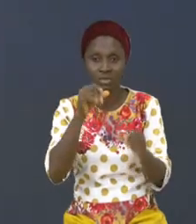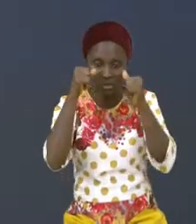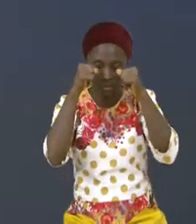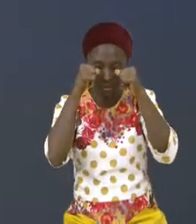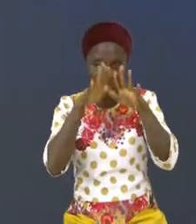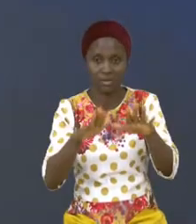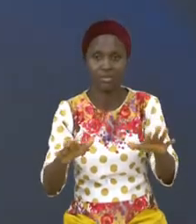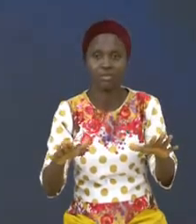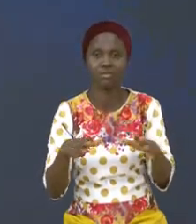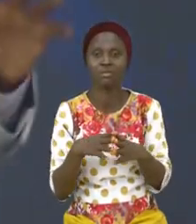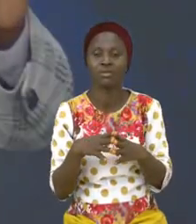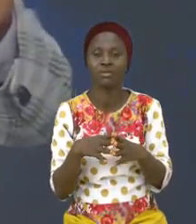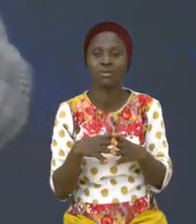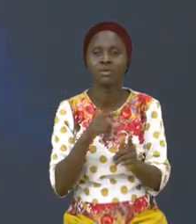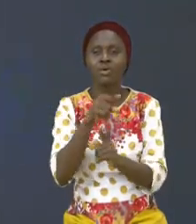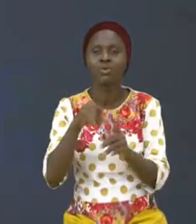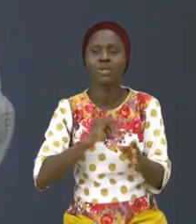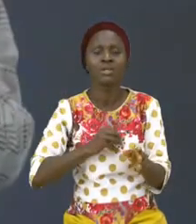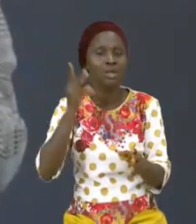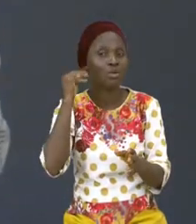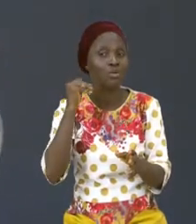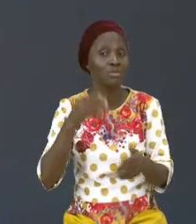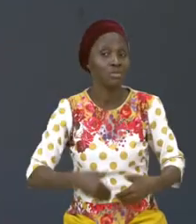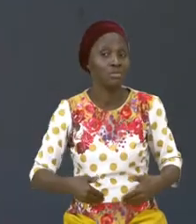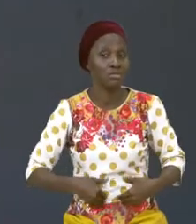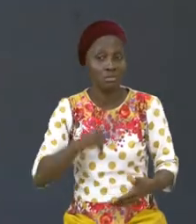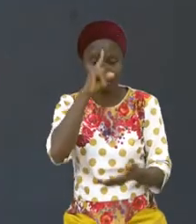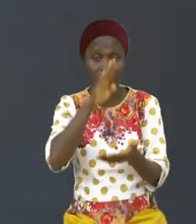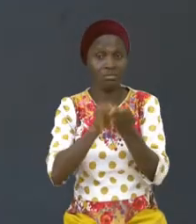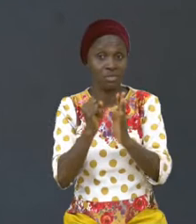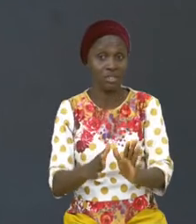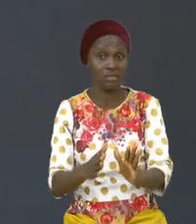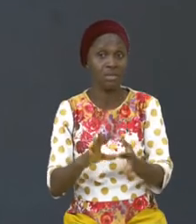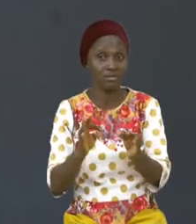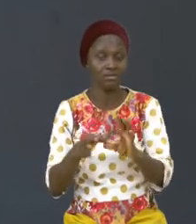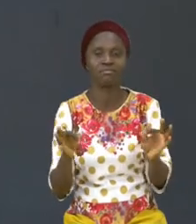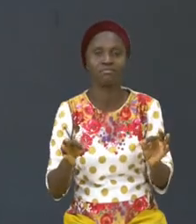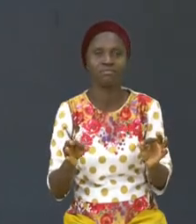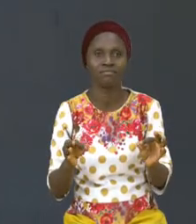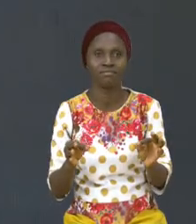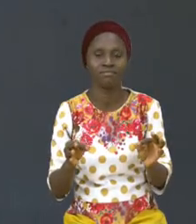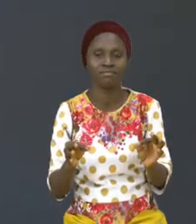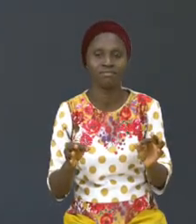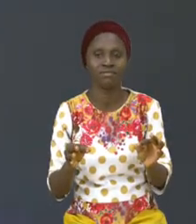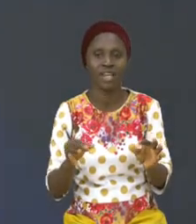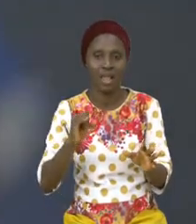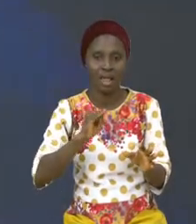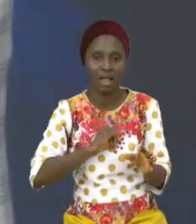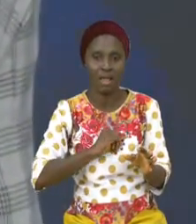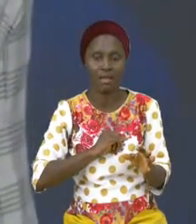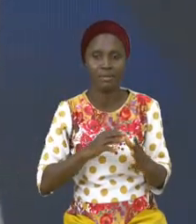was a younger believer i read this verse